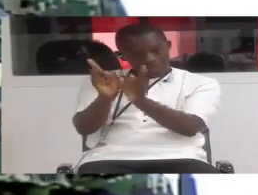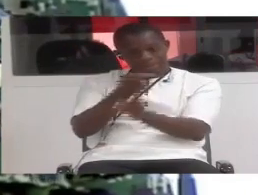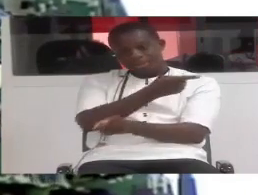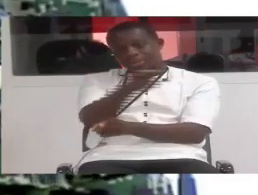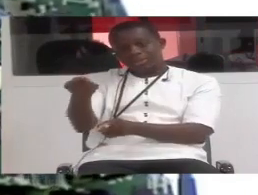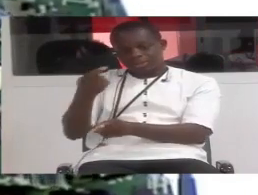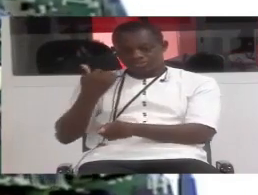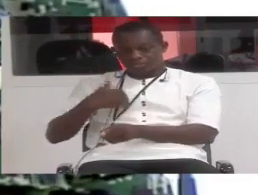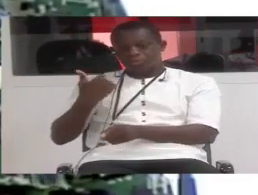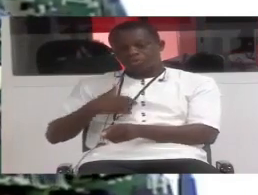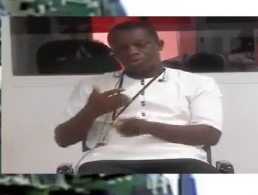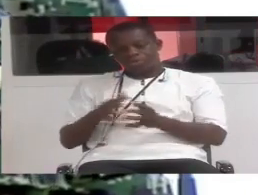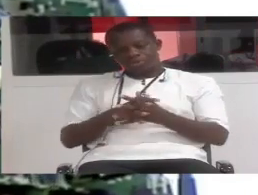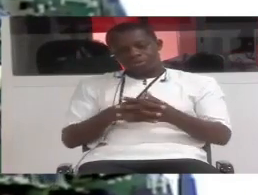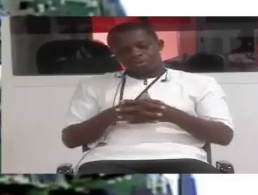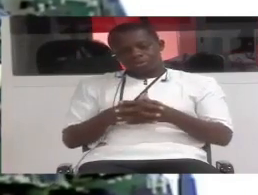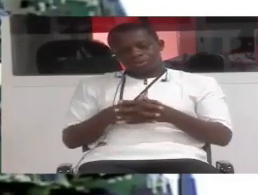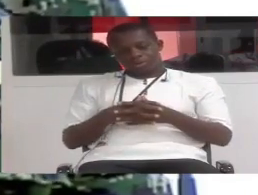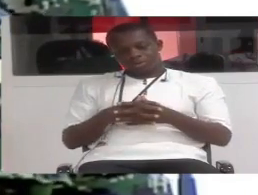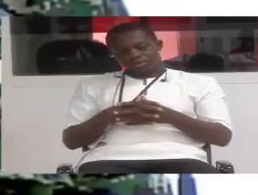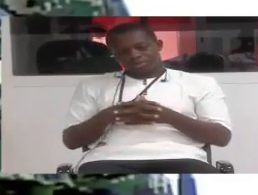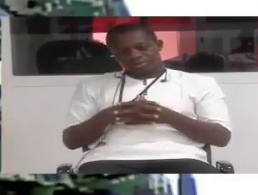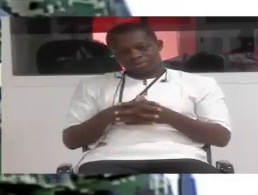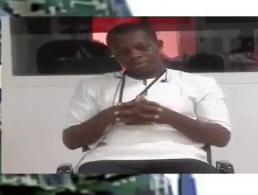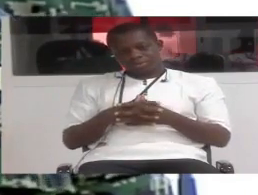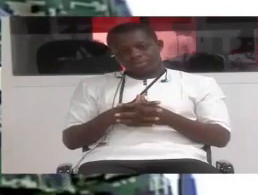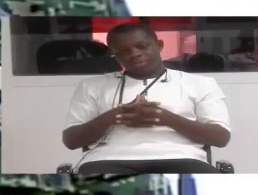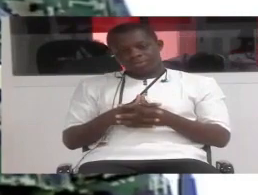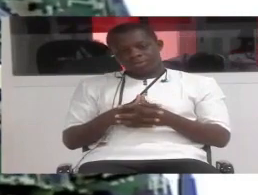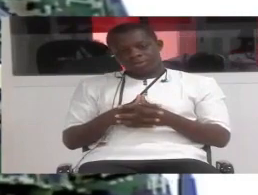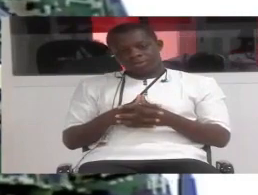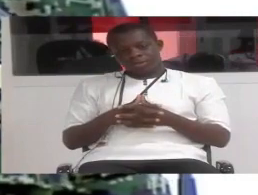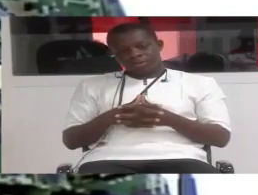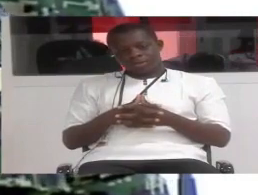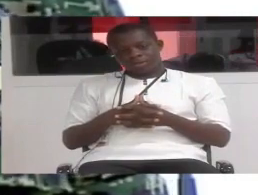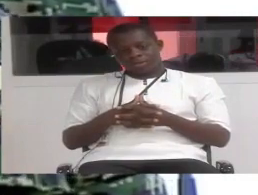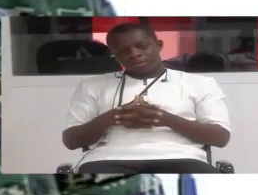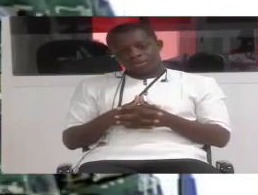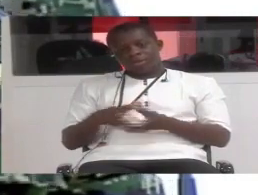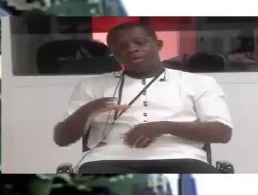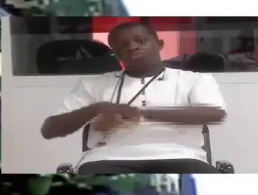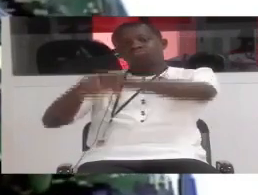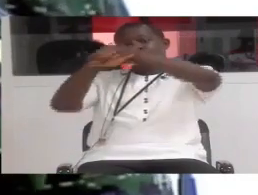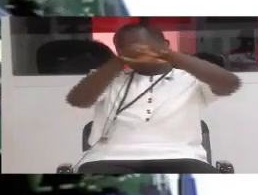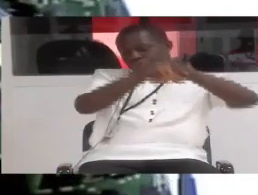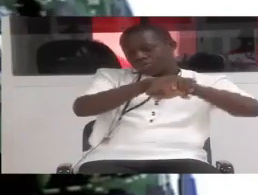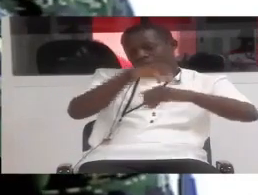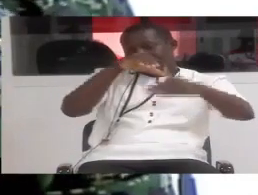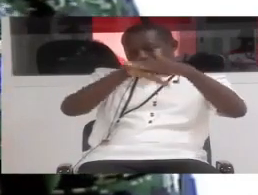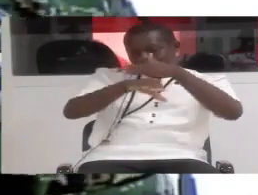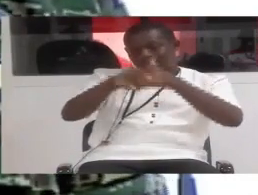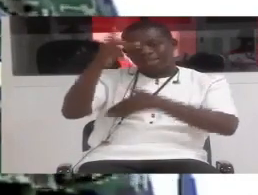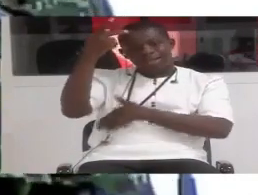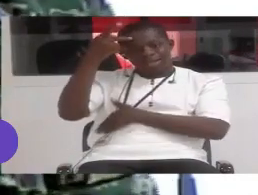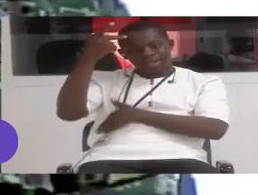to them, Yaya Jammeh said that he wants to see these individuals. Nan yobu nan len nan ko yobul ni Kanilay. Let us